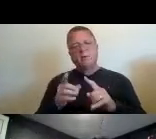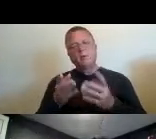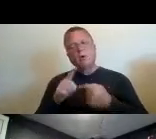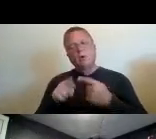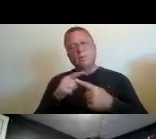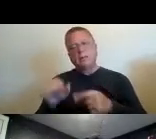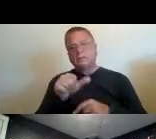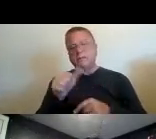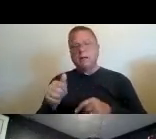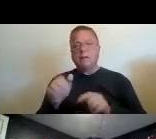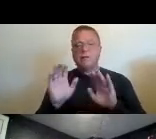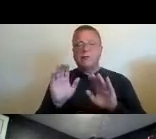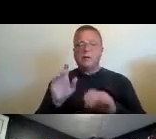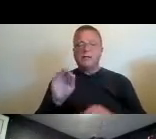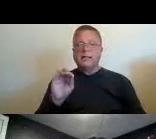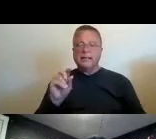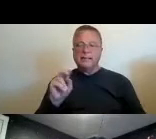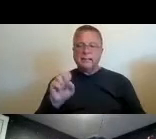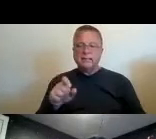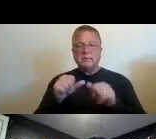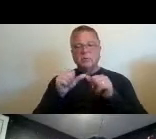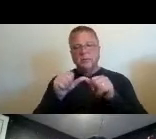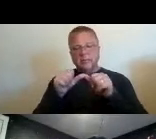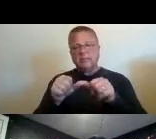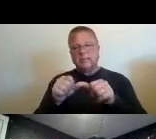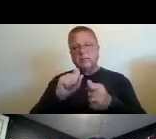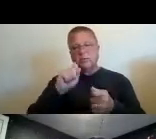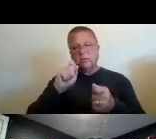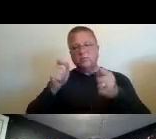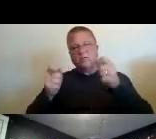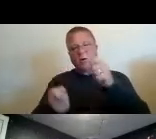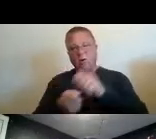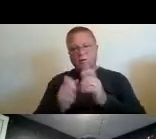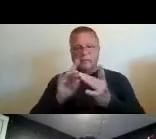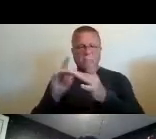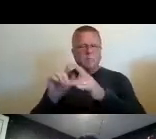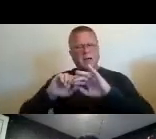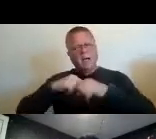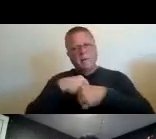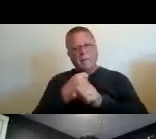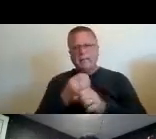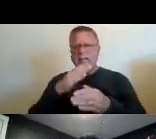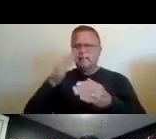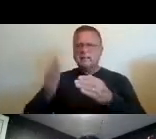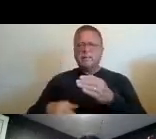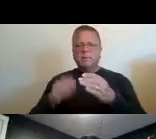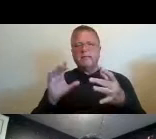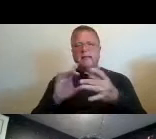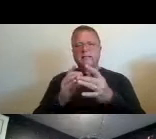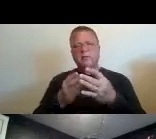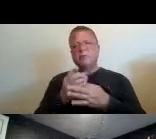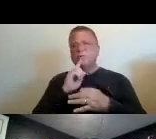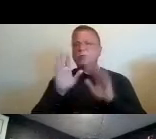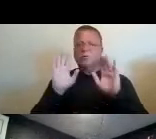connections as we continue to evolve the network. But how do we create this complete connection through this